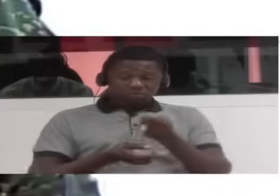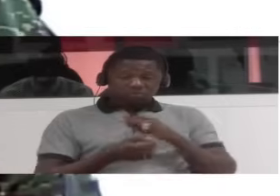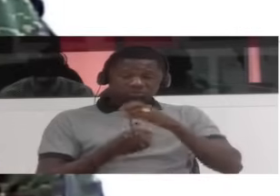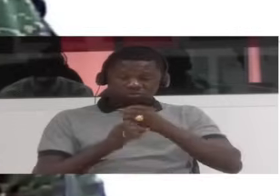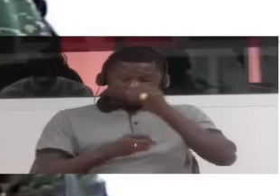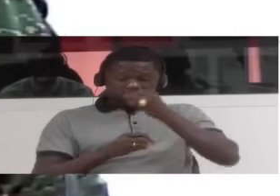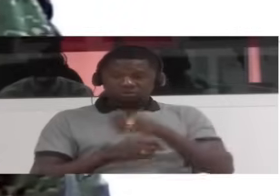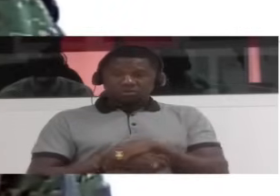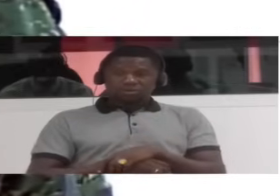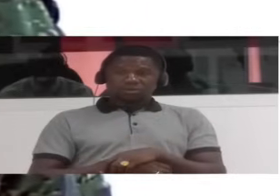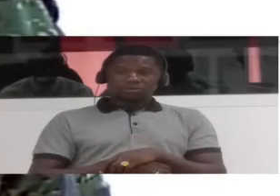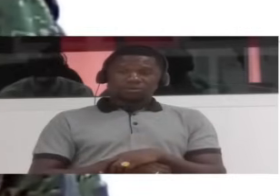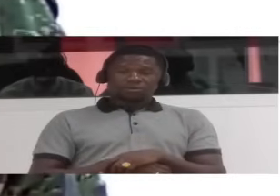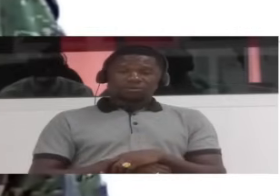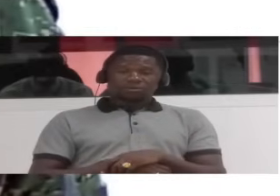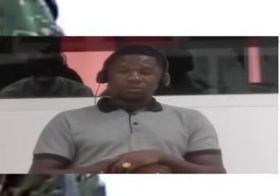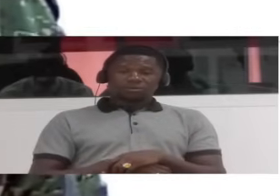came with them. I don't know